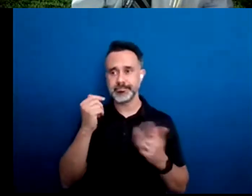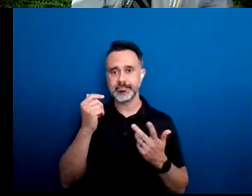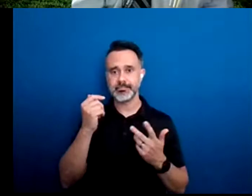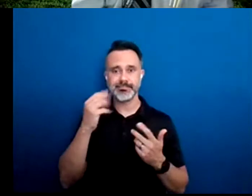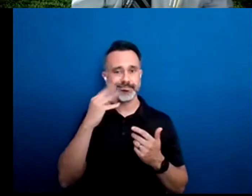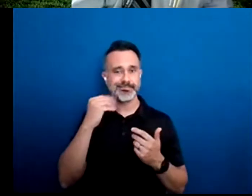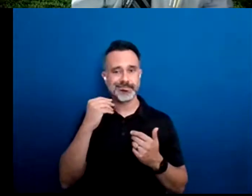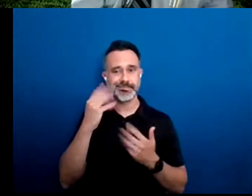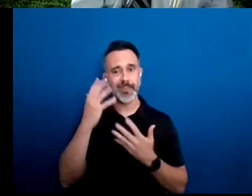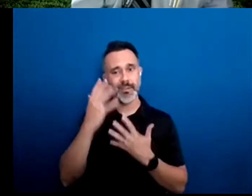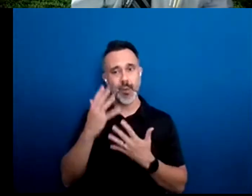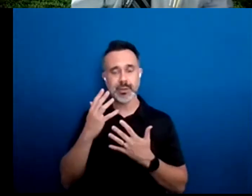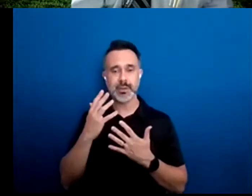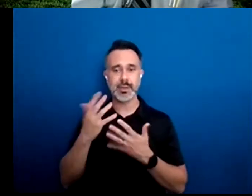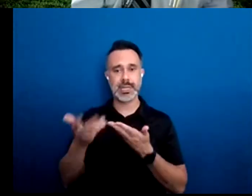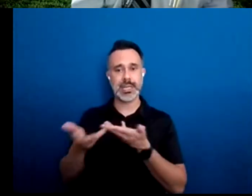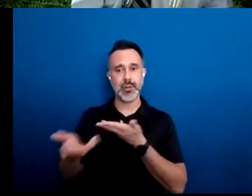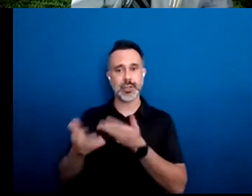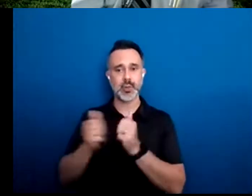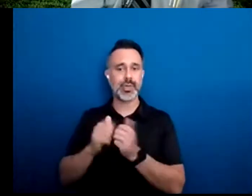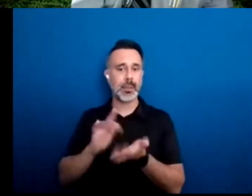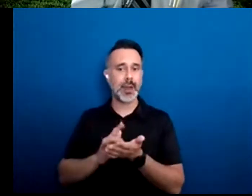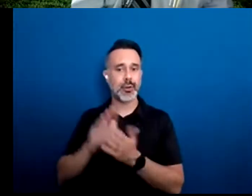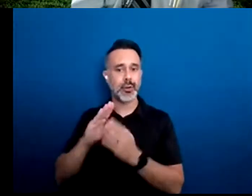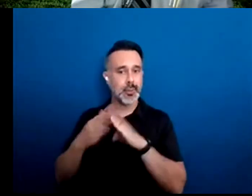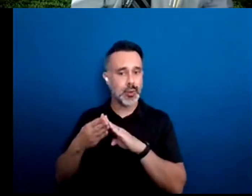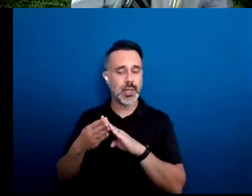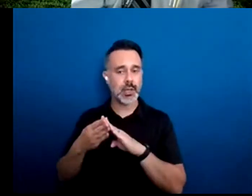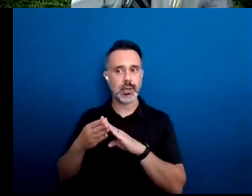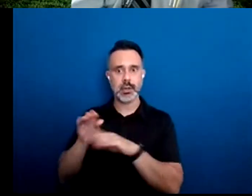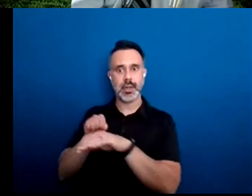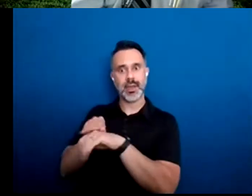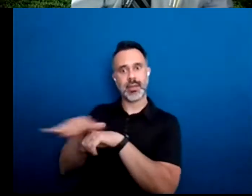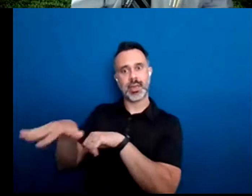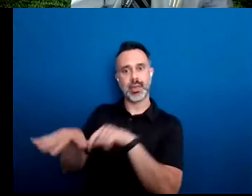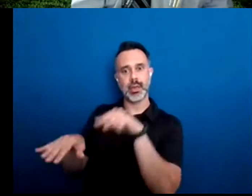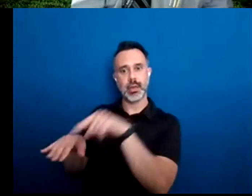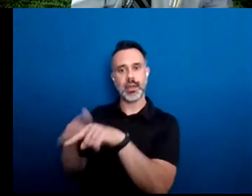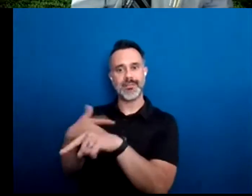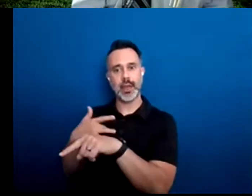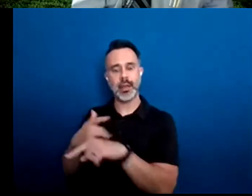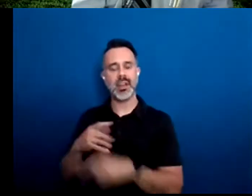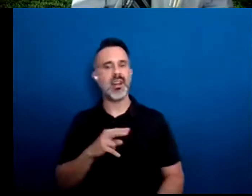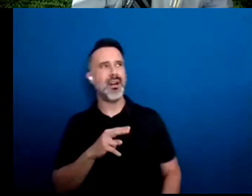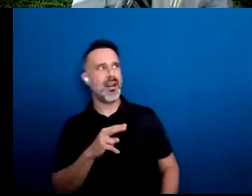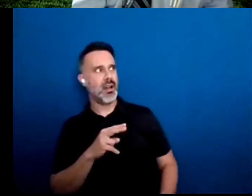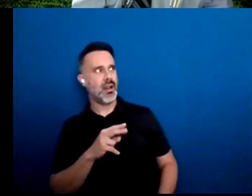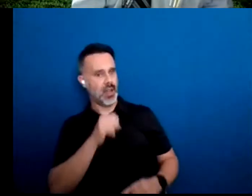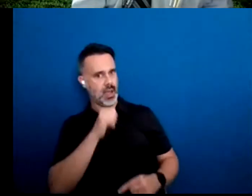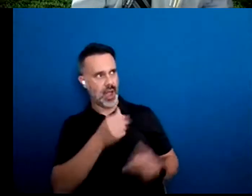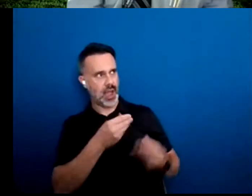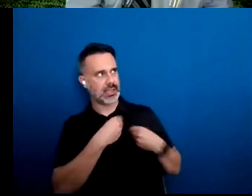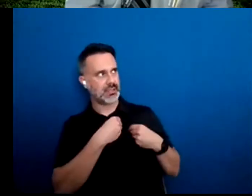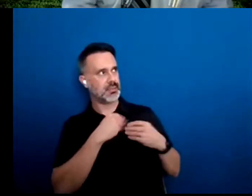interactions with the medical community that have made them feel like they will not get the best care. And so being